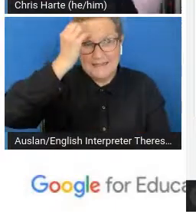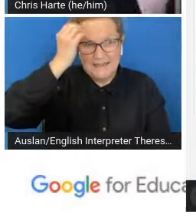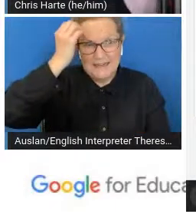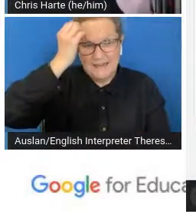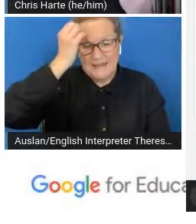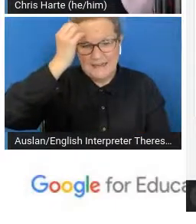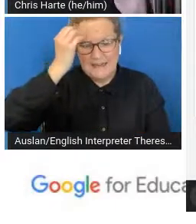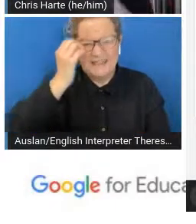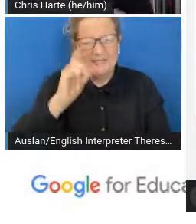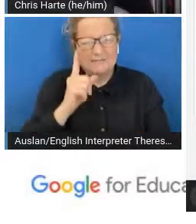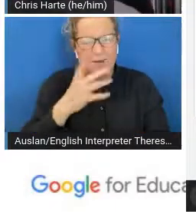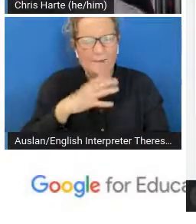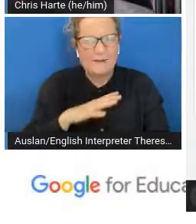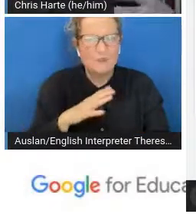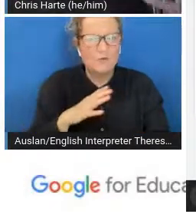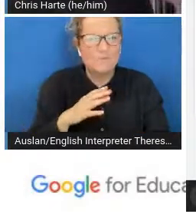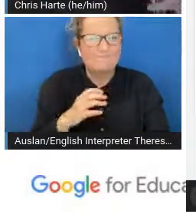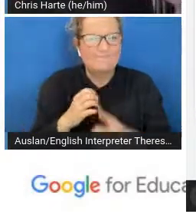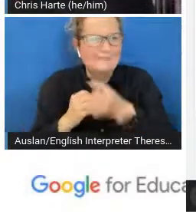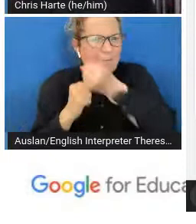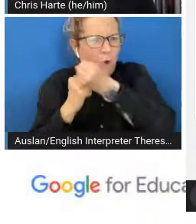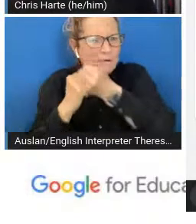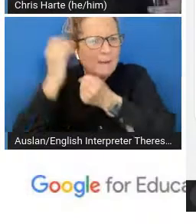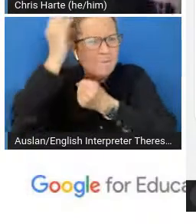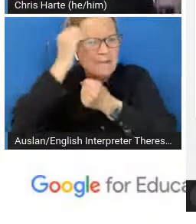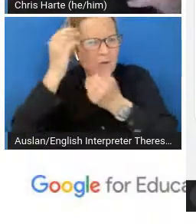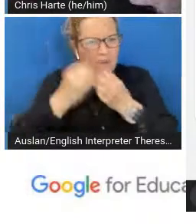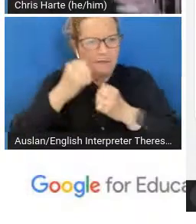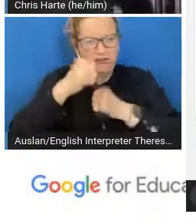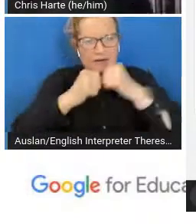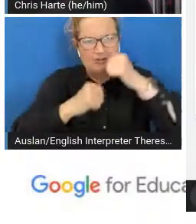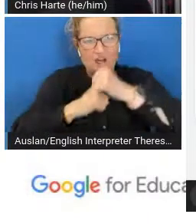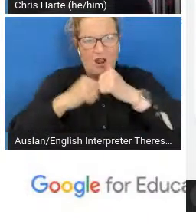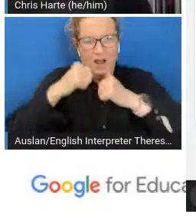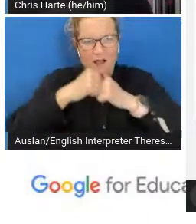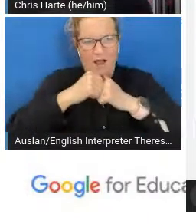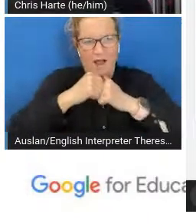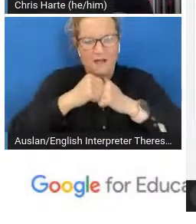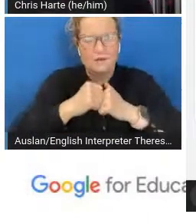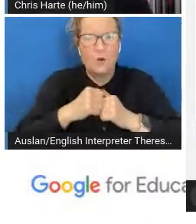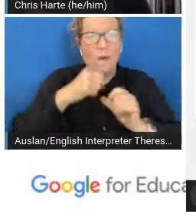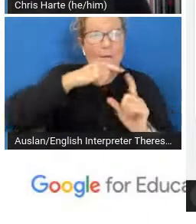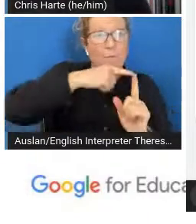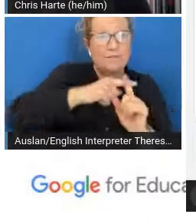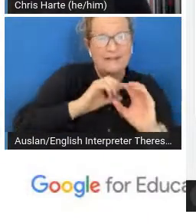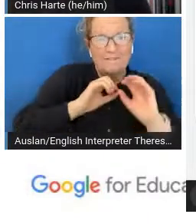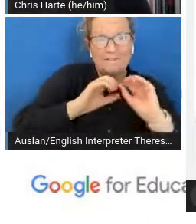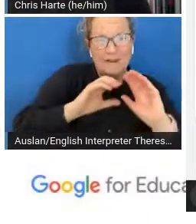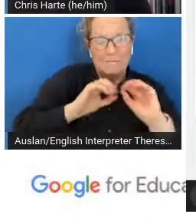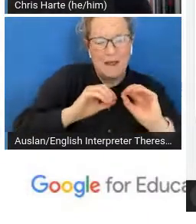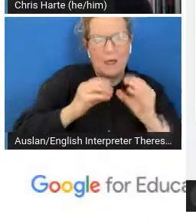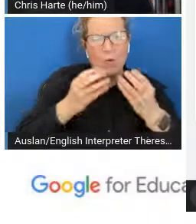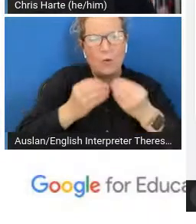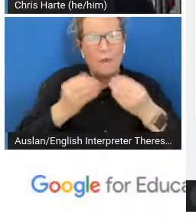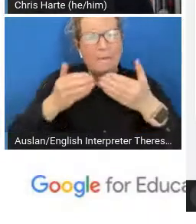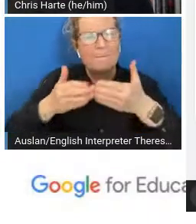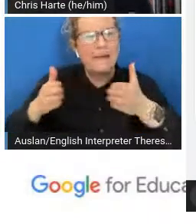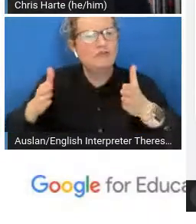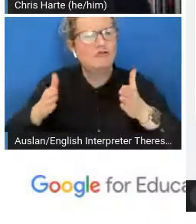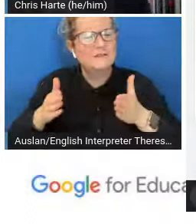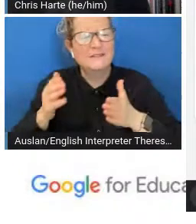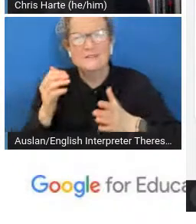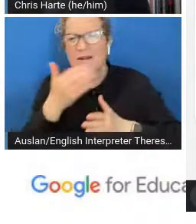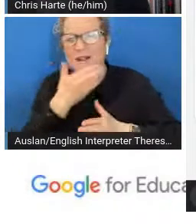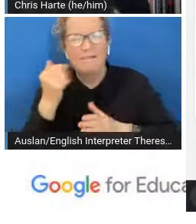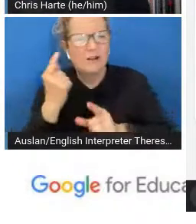structure it a little bit. As Tim says here, to keep the feedback positive and within useful boundaries. That's a really lovely way of putting it, Tim. And